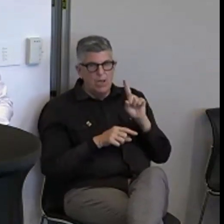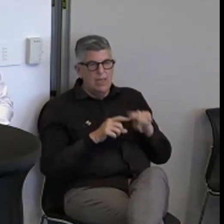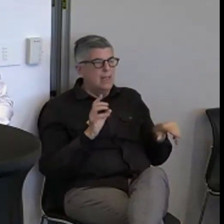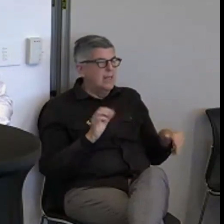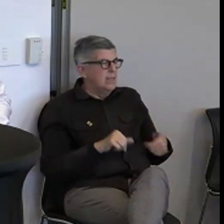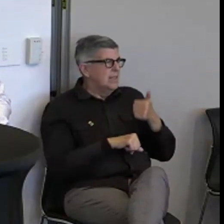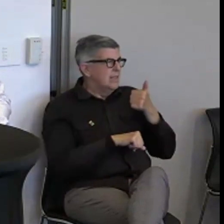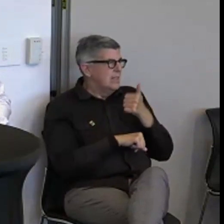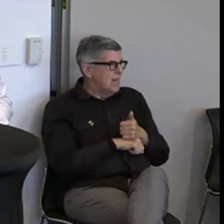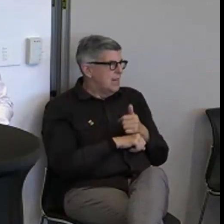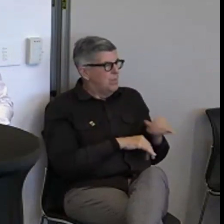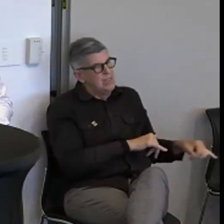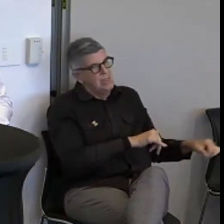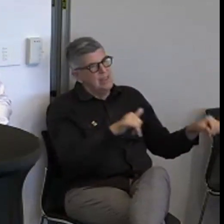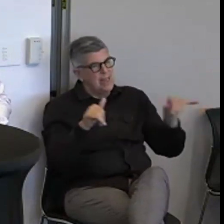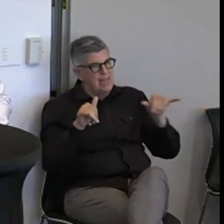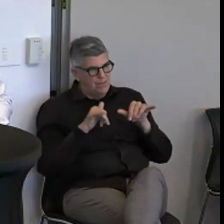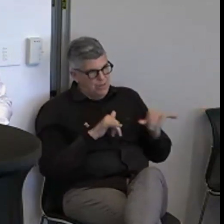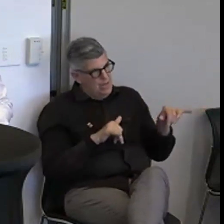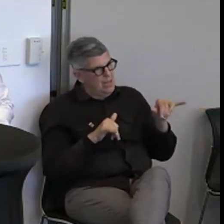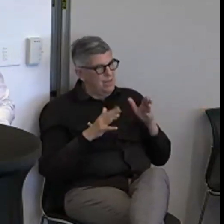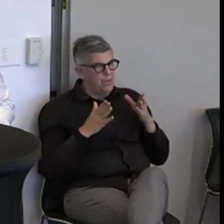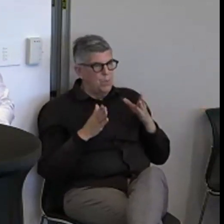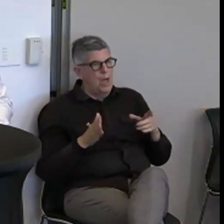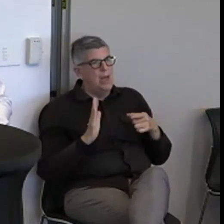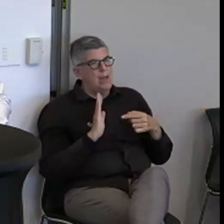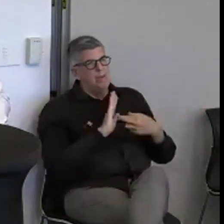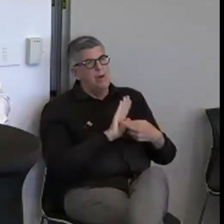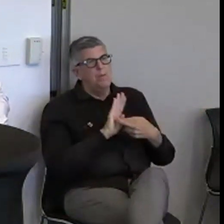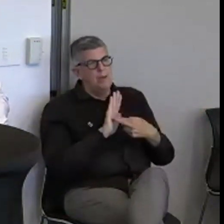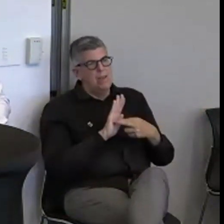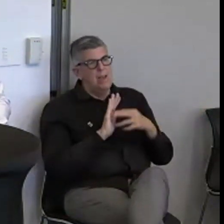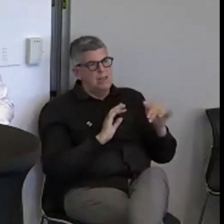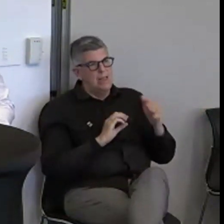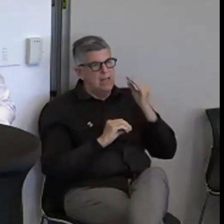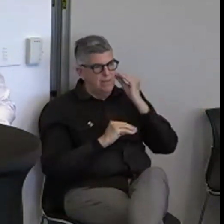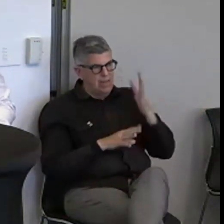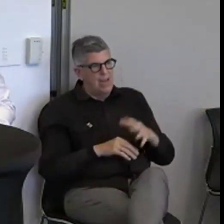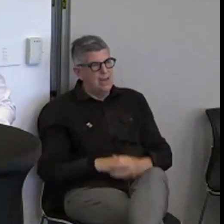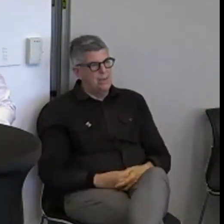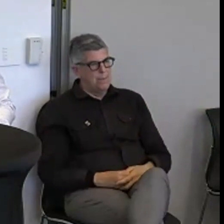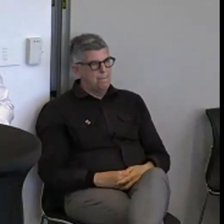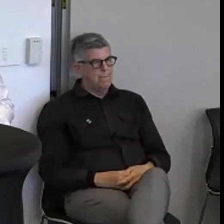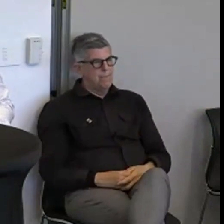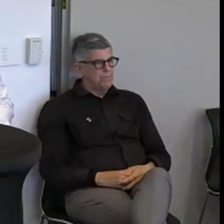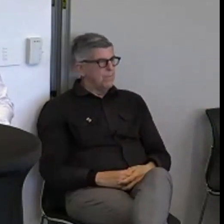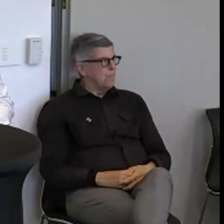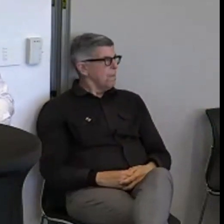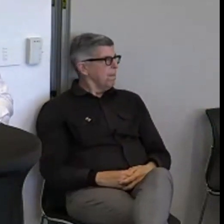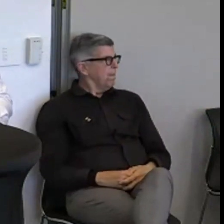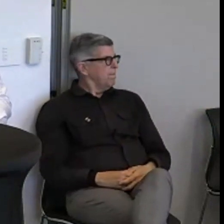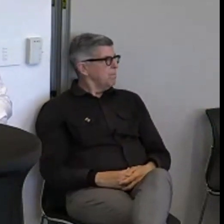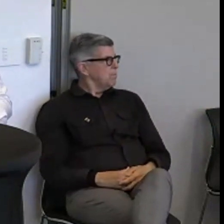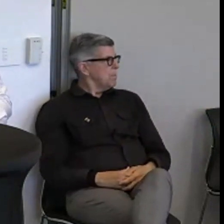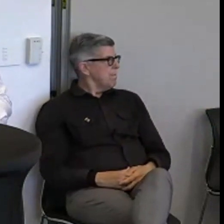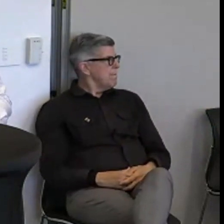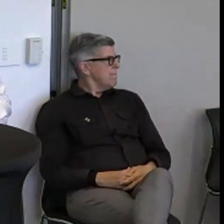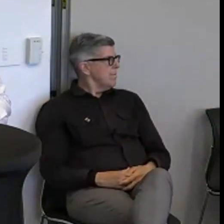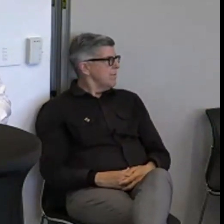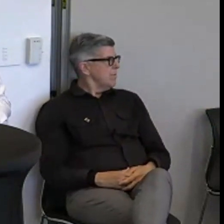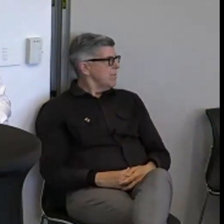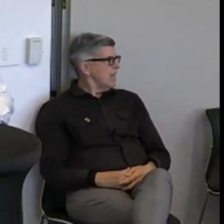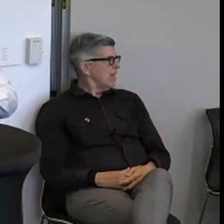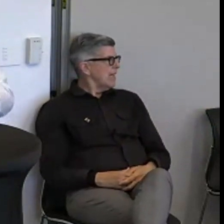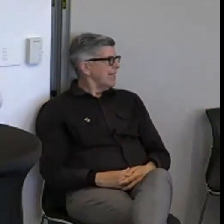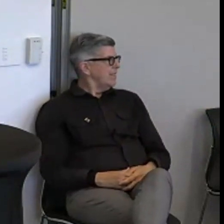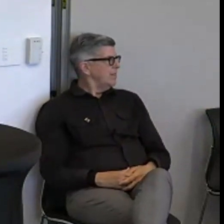reliable mechanism for representing that data, whether it's tactile or otherwise. Brian Bro. So